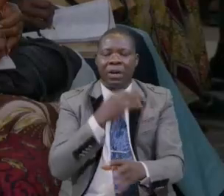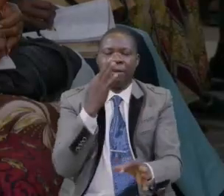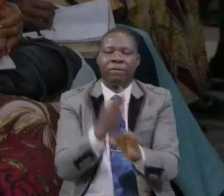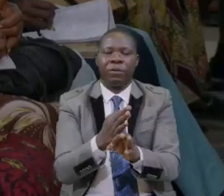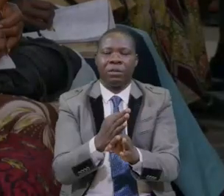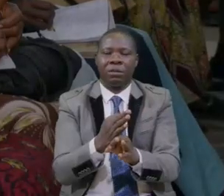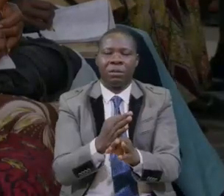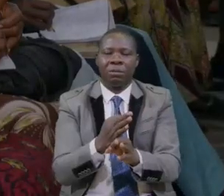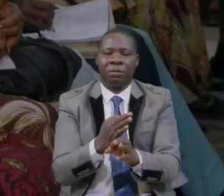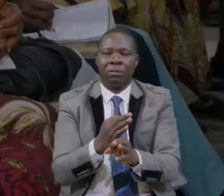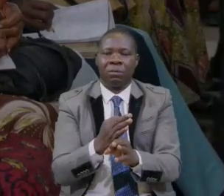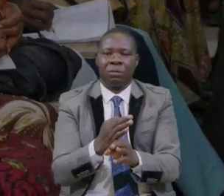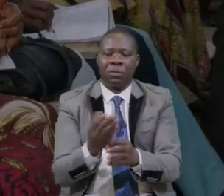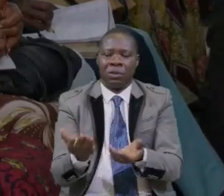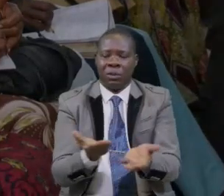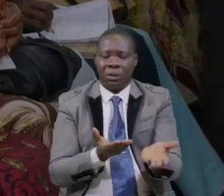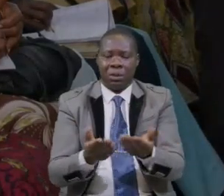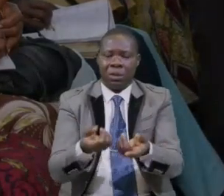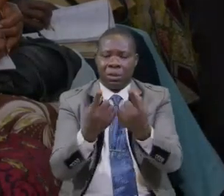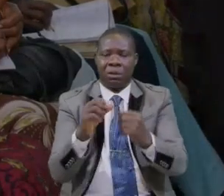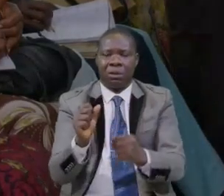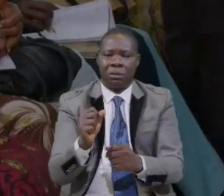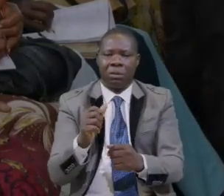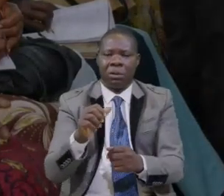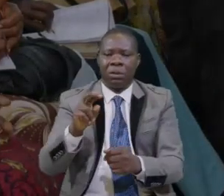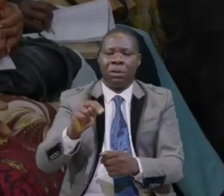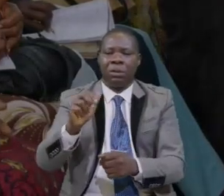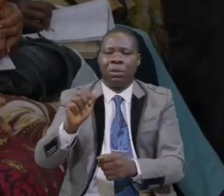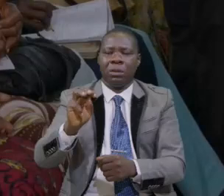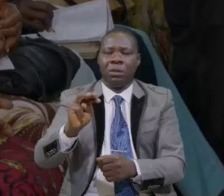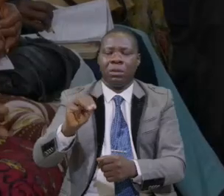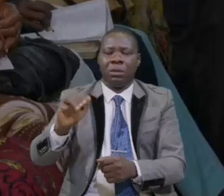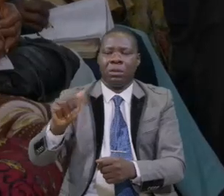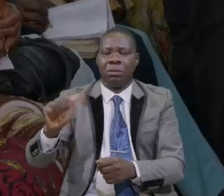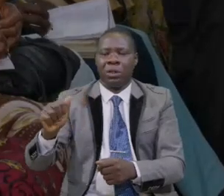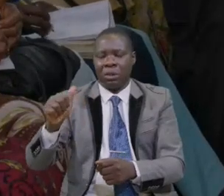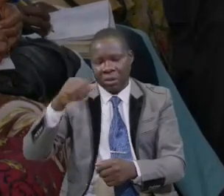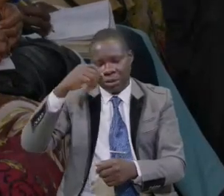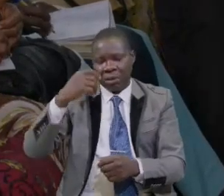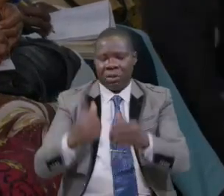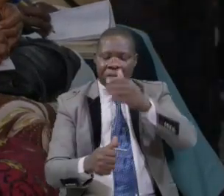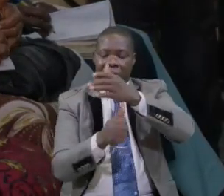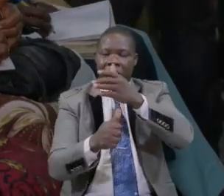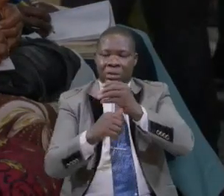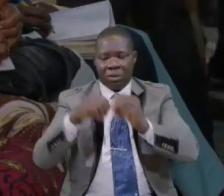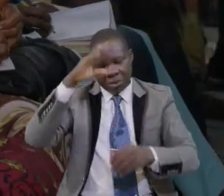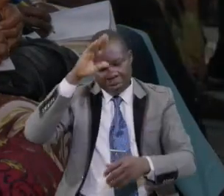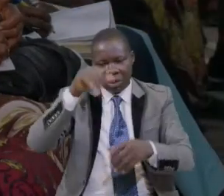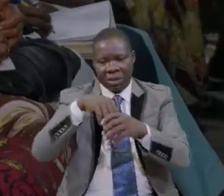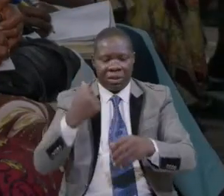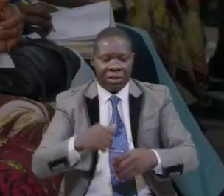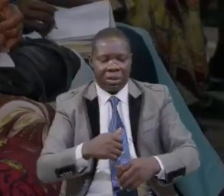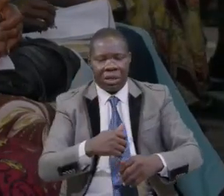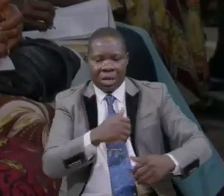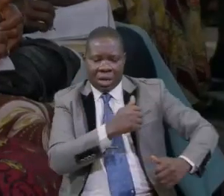Here comes Naaman, a senior man in the army of his